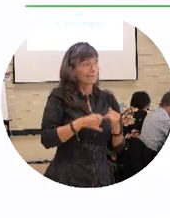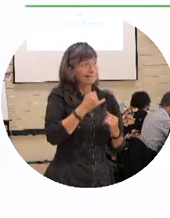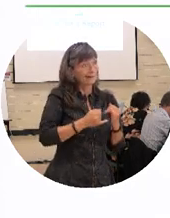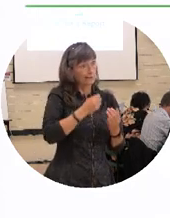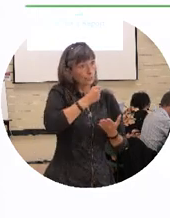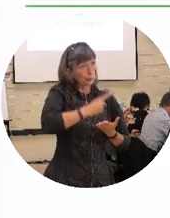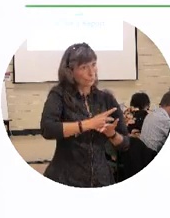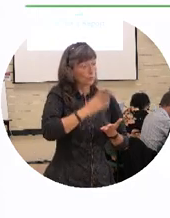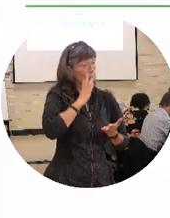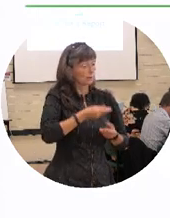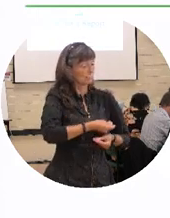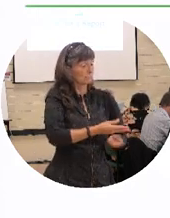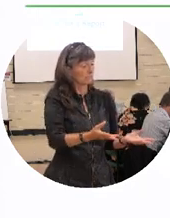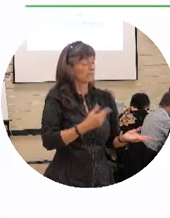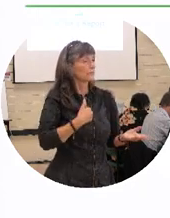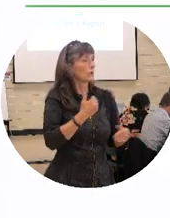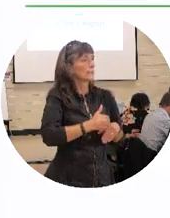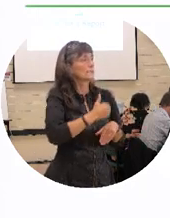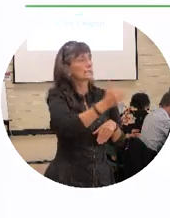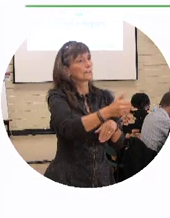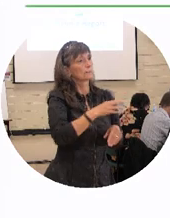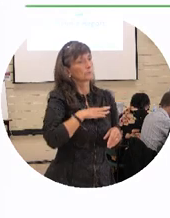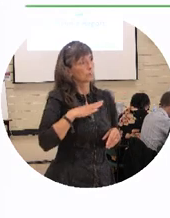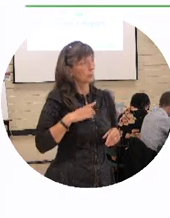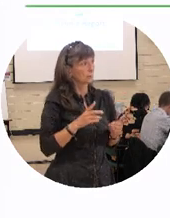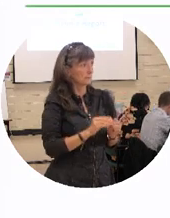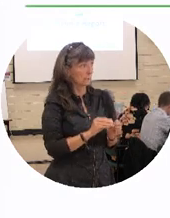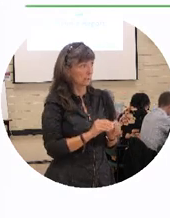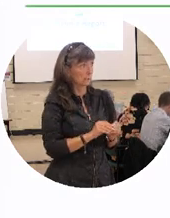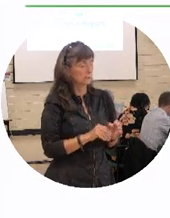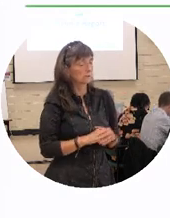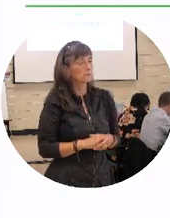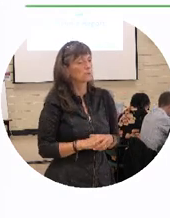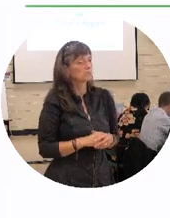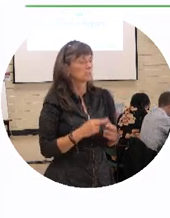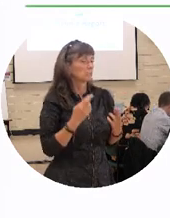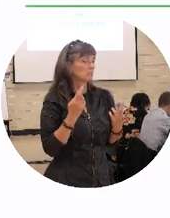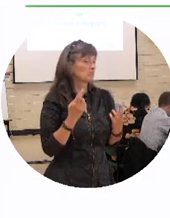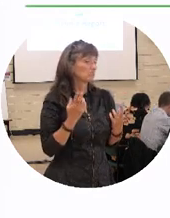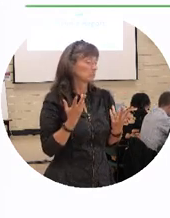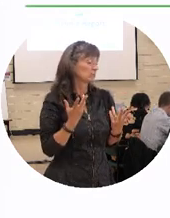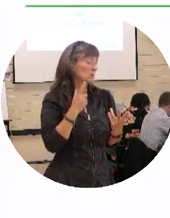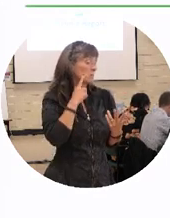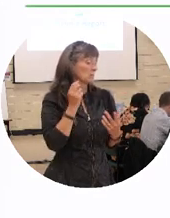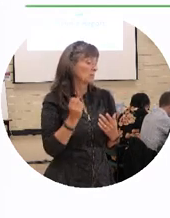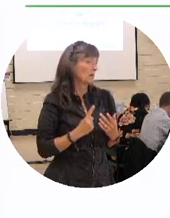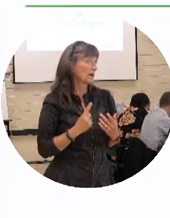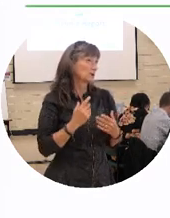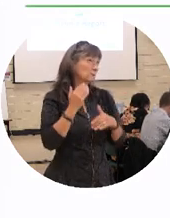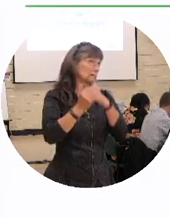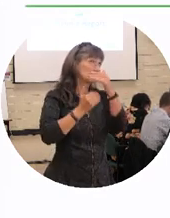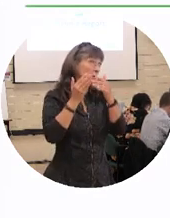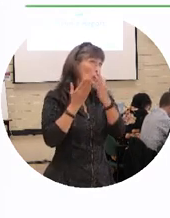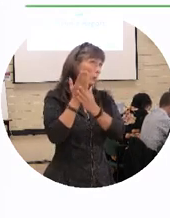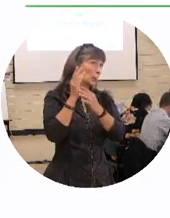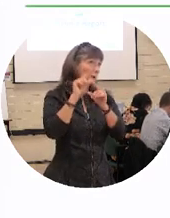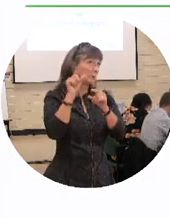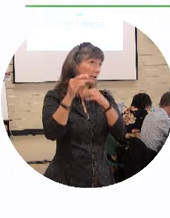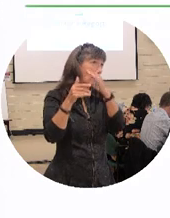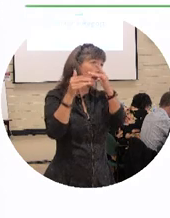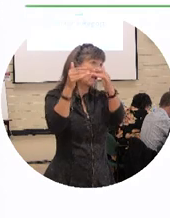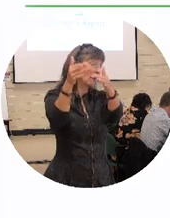you at the next board meeting. We're hoping to have it back from the processes from government by then. This